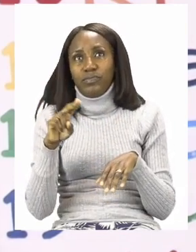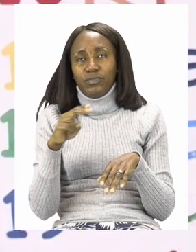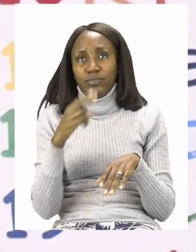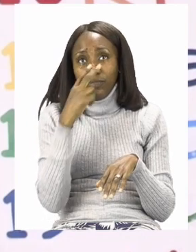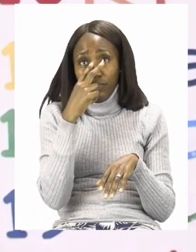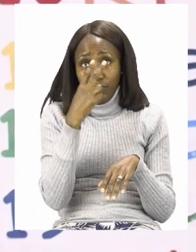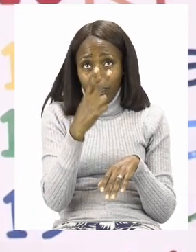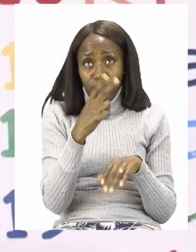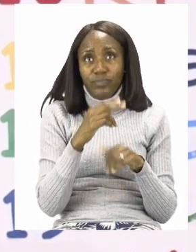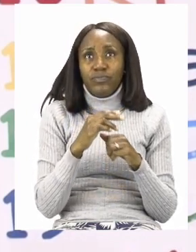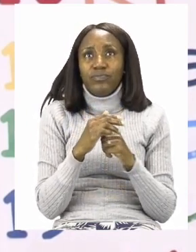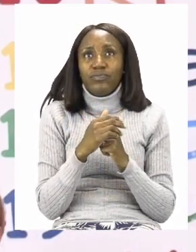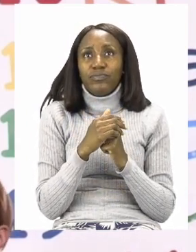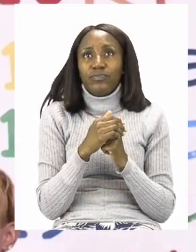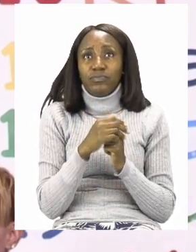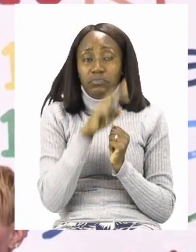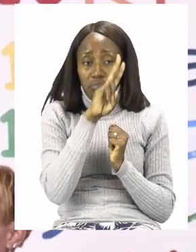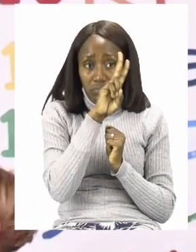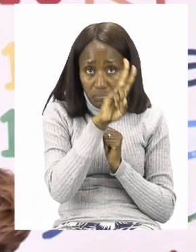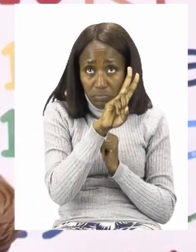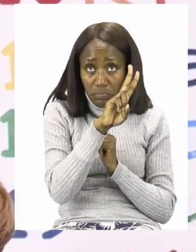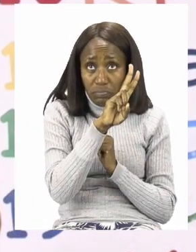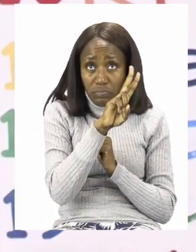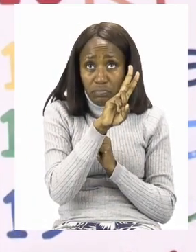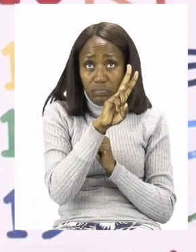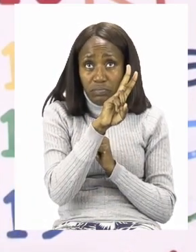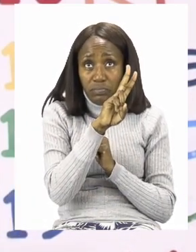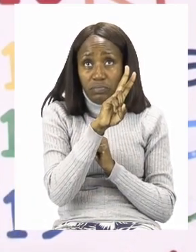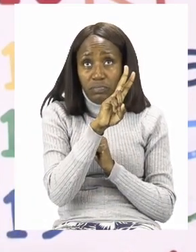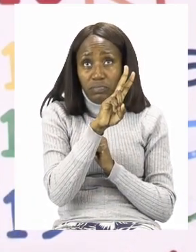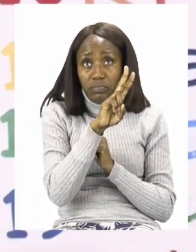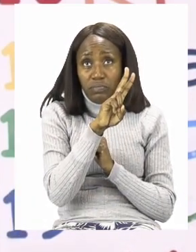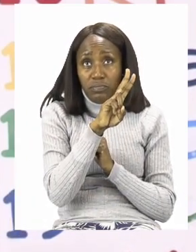have 2, then we have